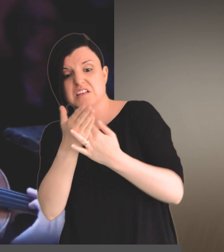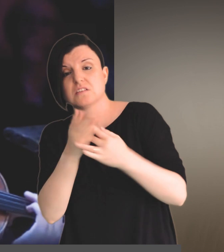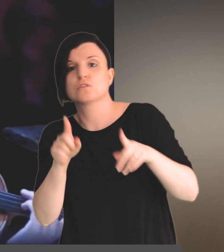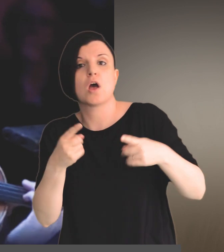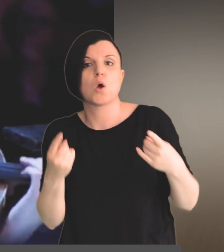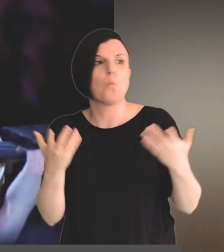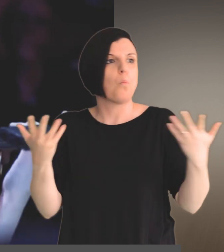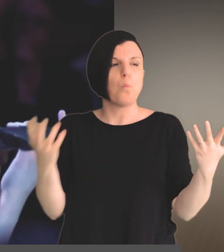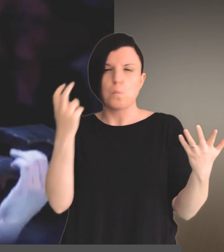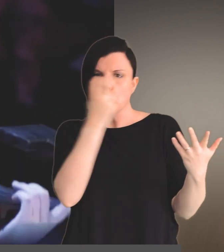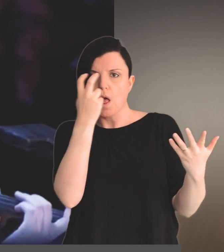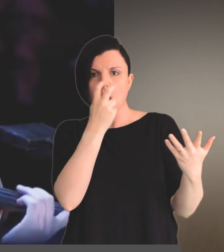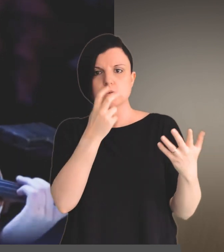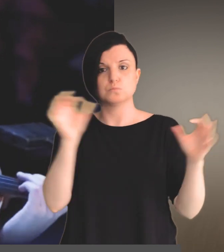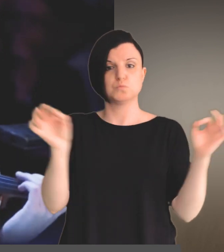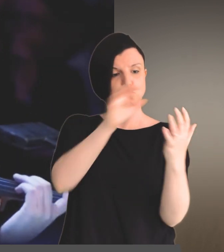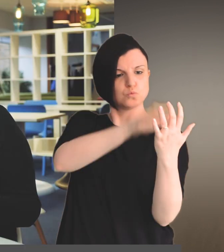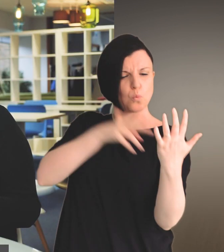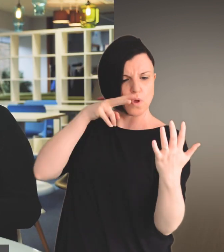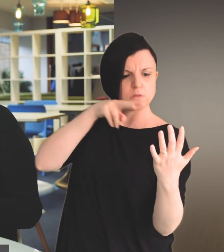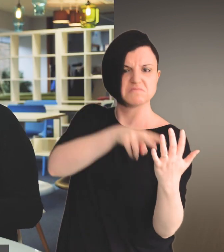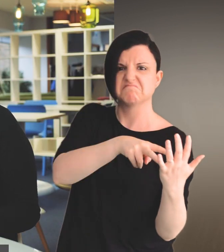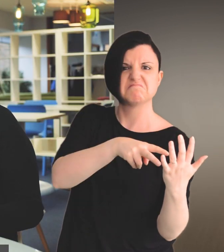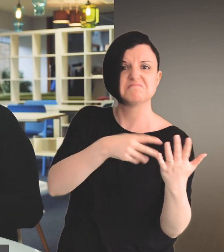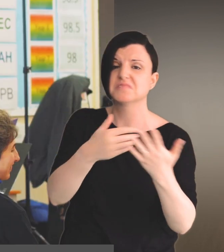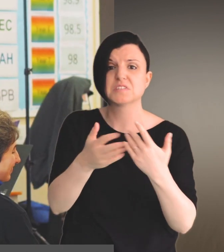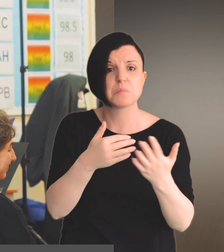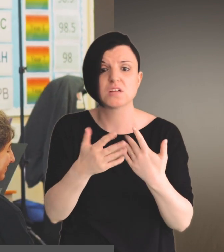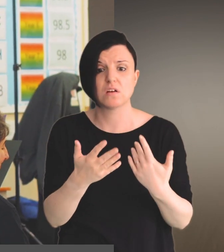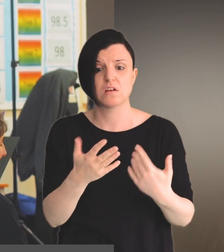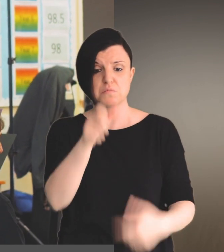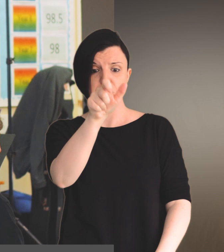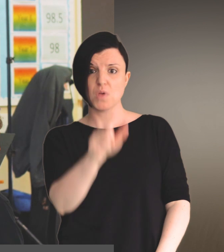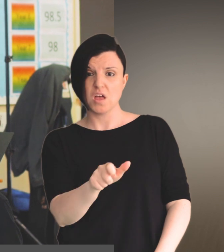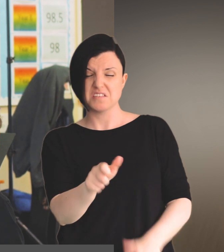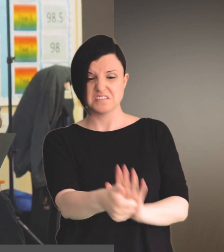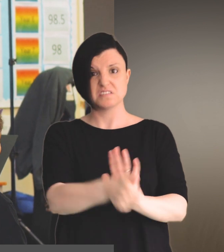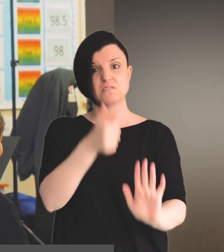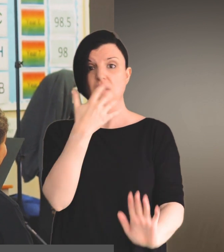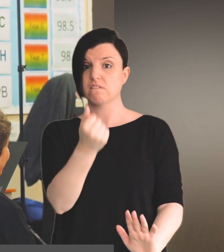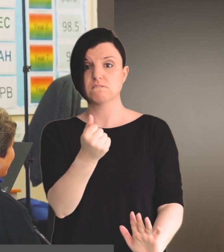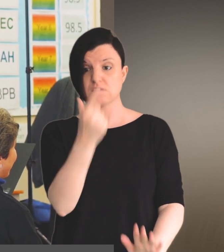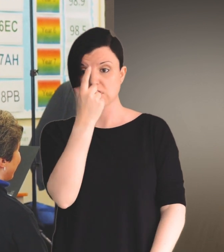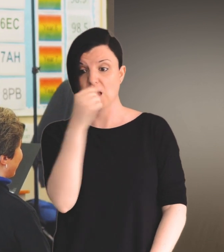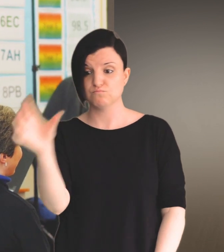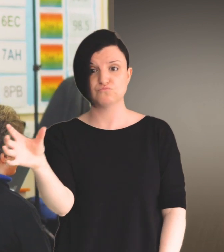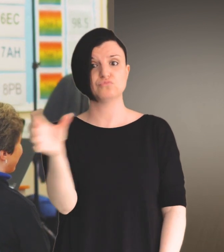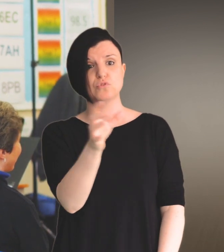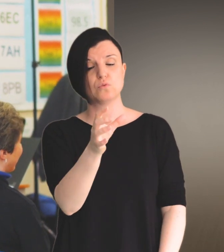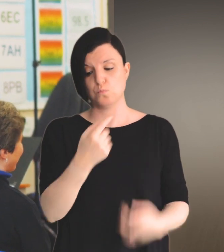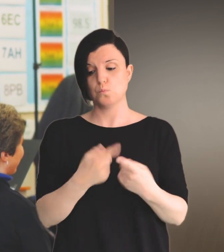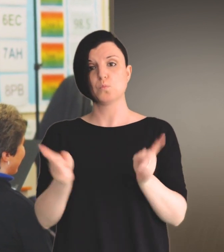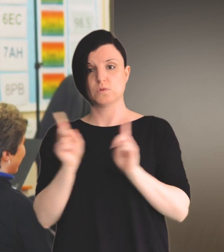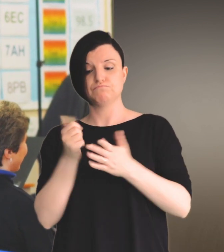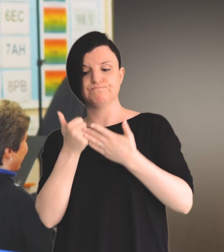the music with standard scores. It means that anybody, as long as they have the talent, will make it work.